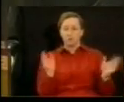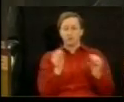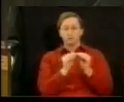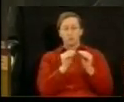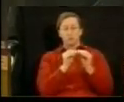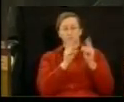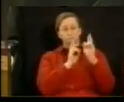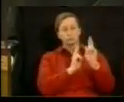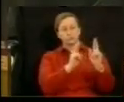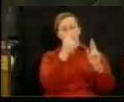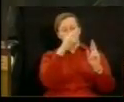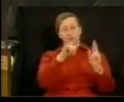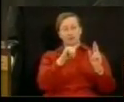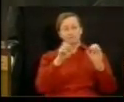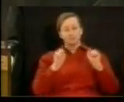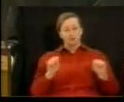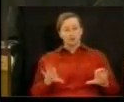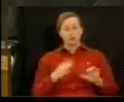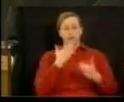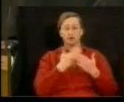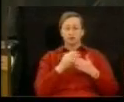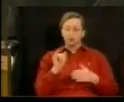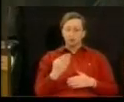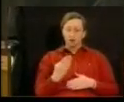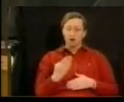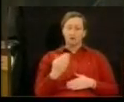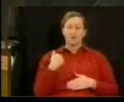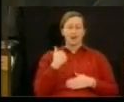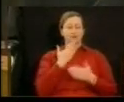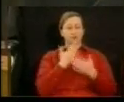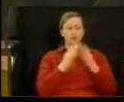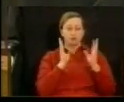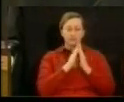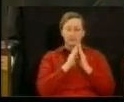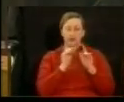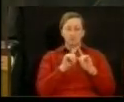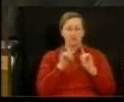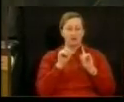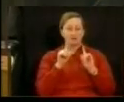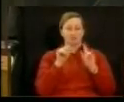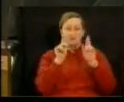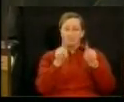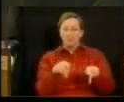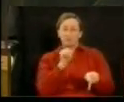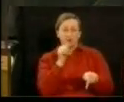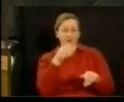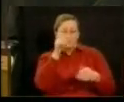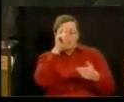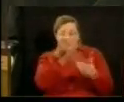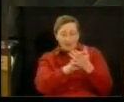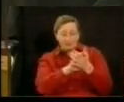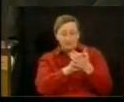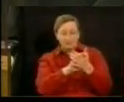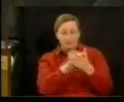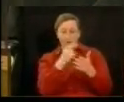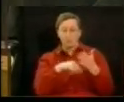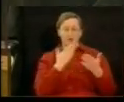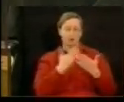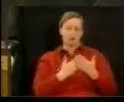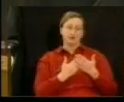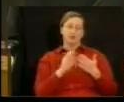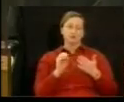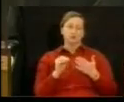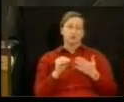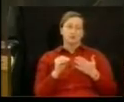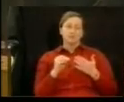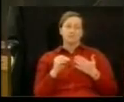it. We may do a very good job and may run a very good meeting, but if the public doesn't believe us, what good was it? So my suggestion is that this plebiscite